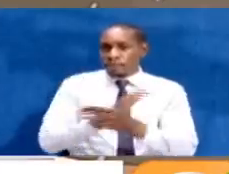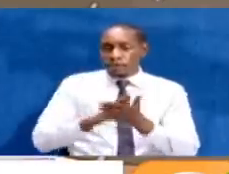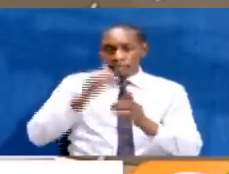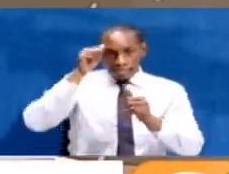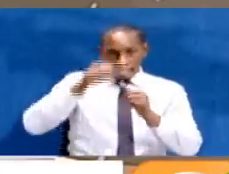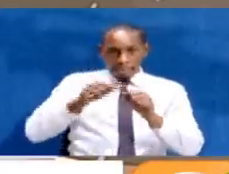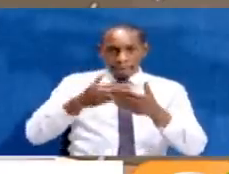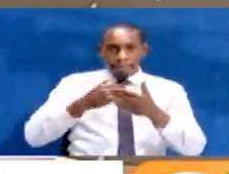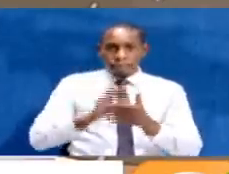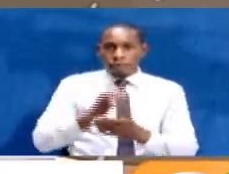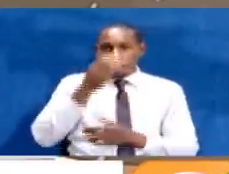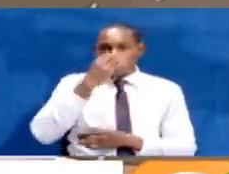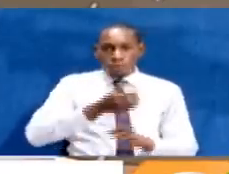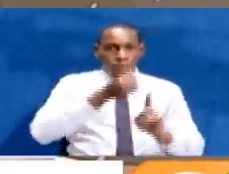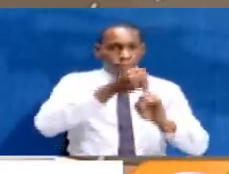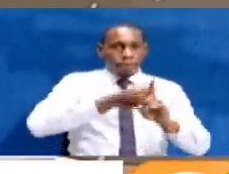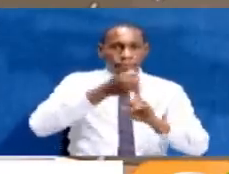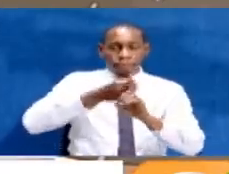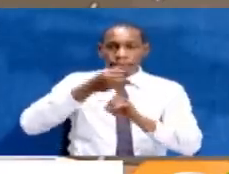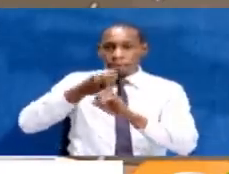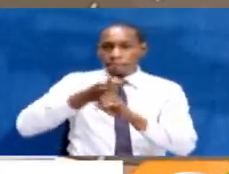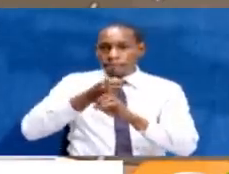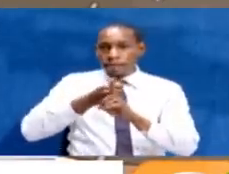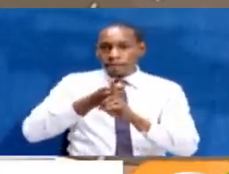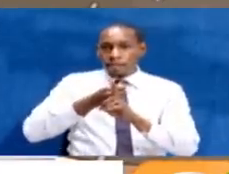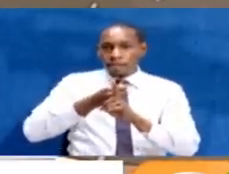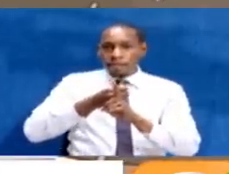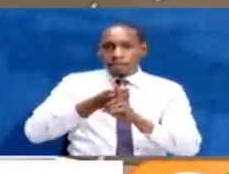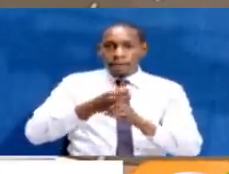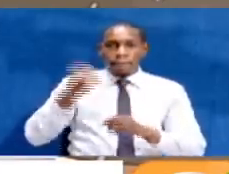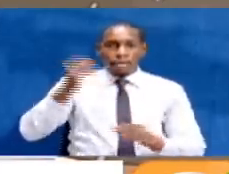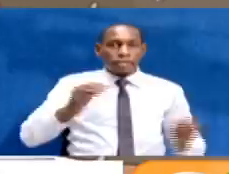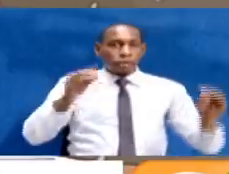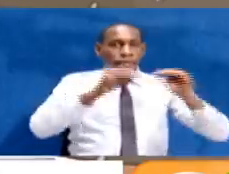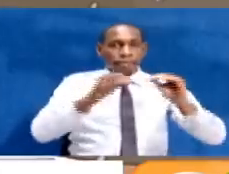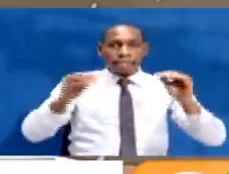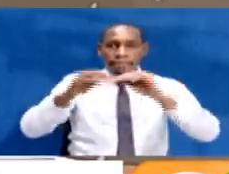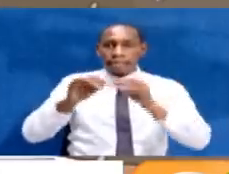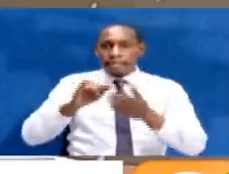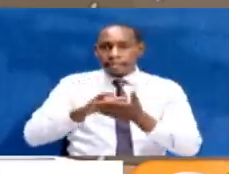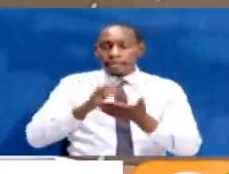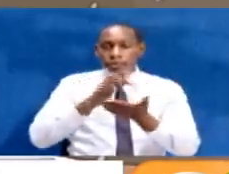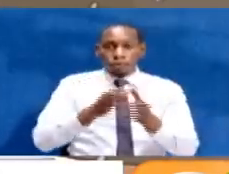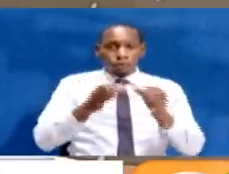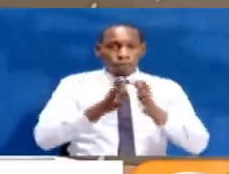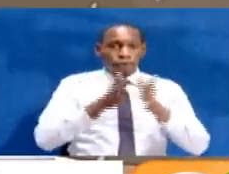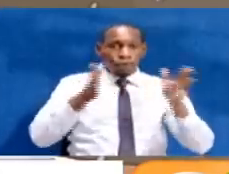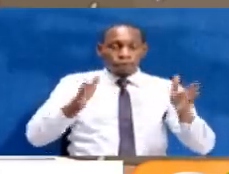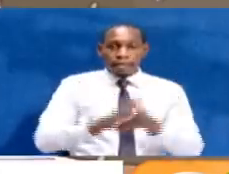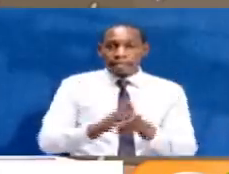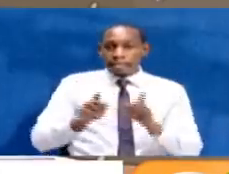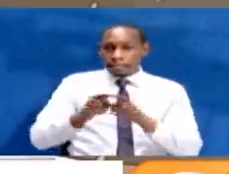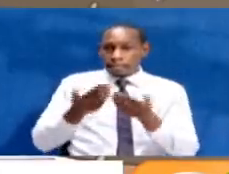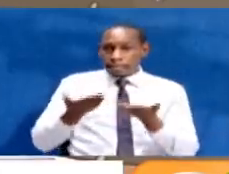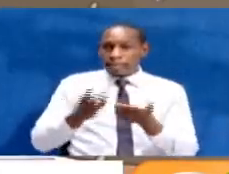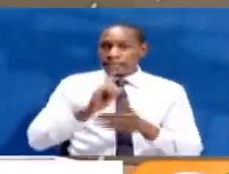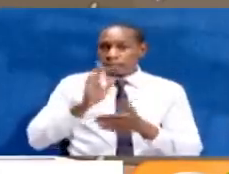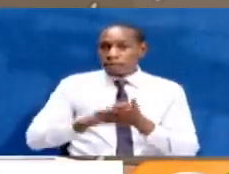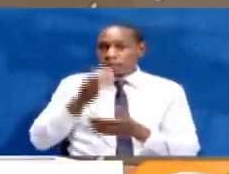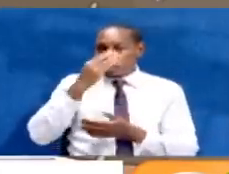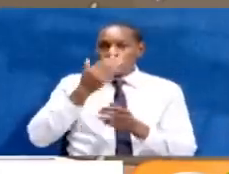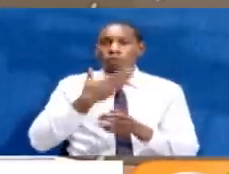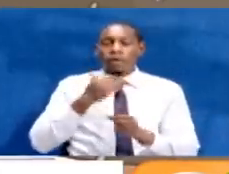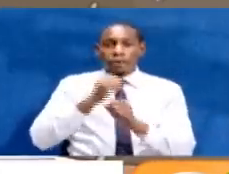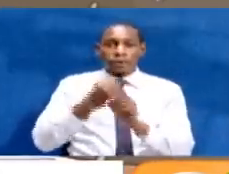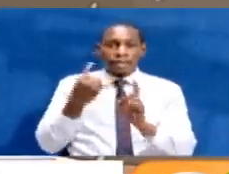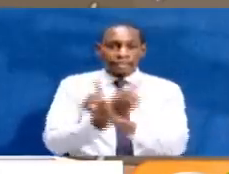the hustler narrative came into the picture and he was having all these political meetings and looked like it was a movement. And we even mentioned it here that he's trying to do something